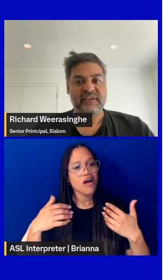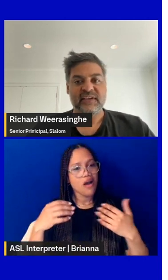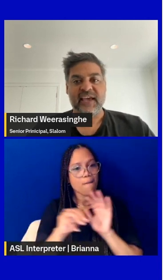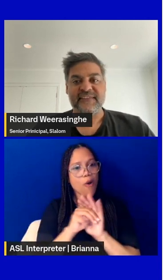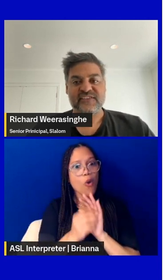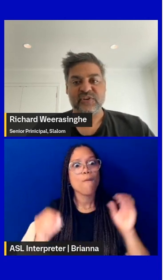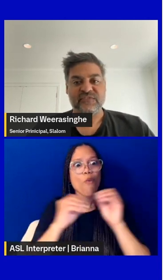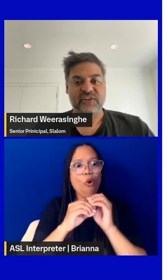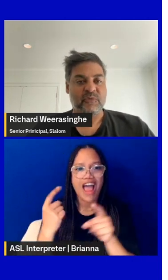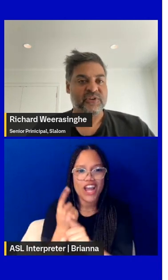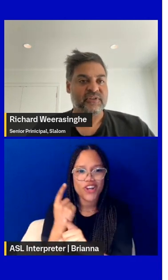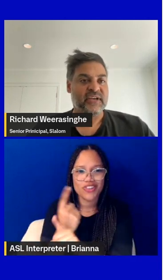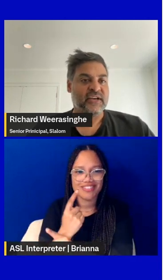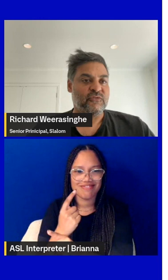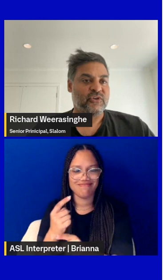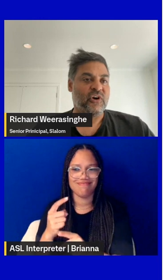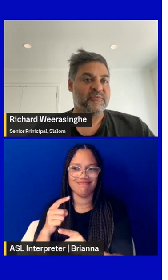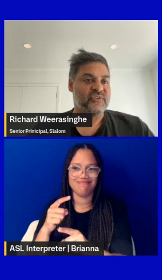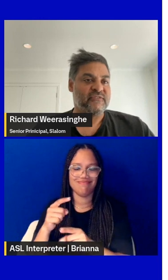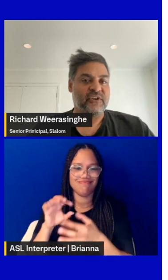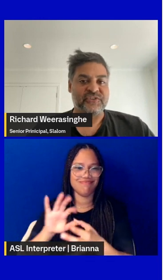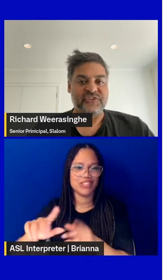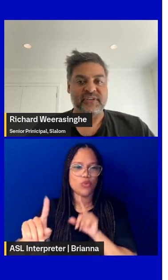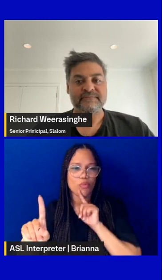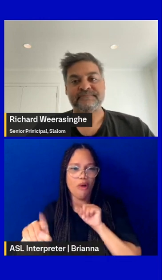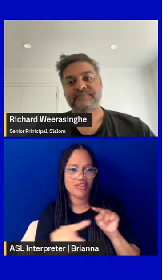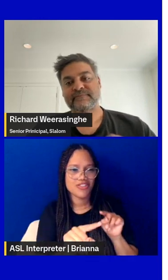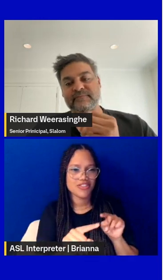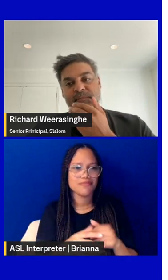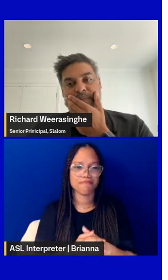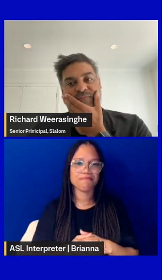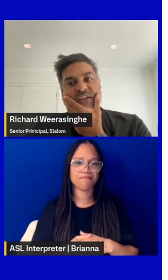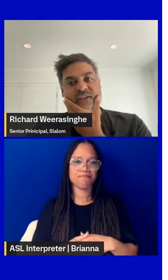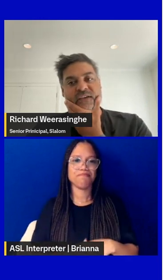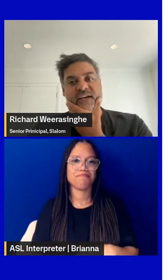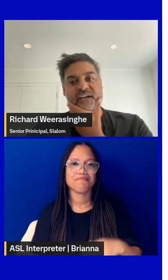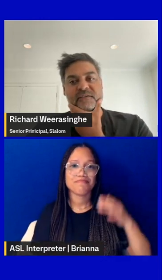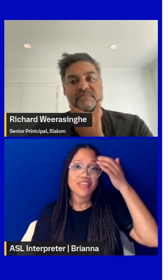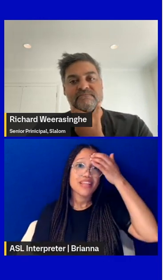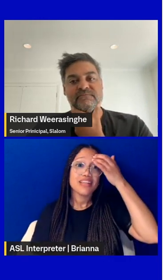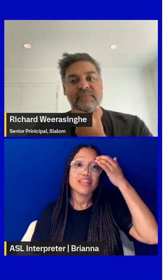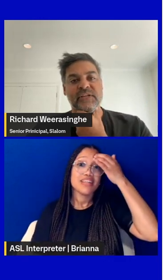response, and that's one of the common requirements around fine-tuning.